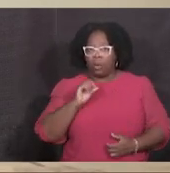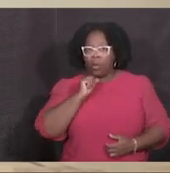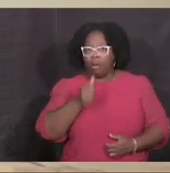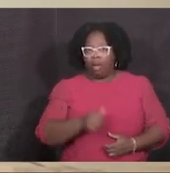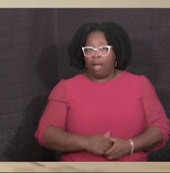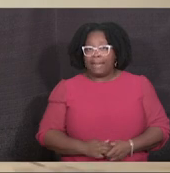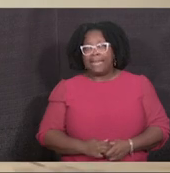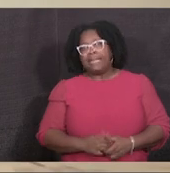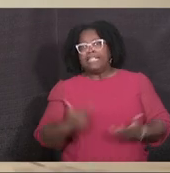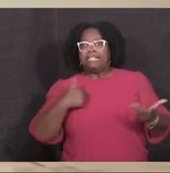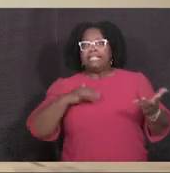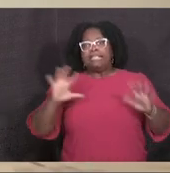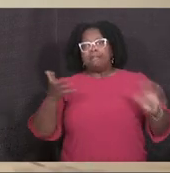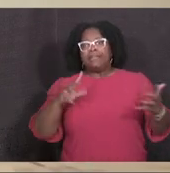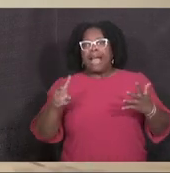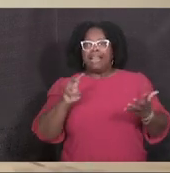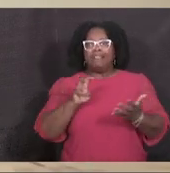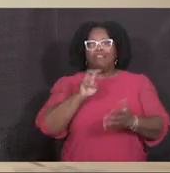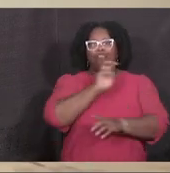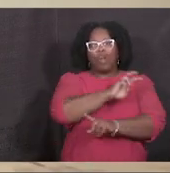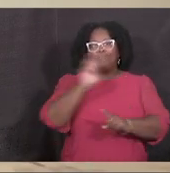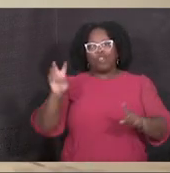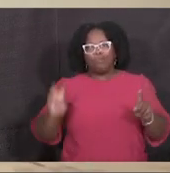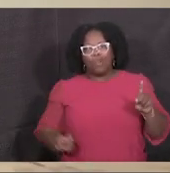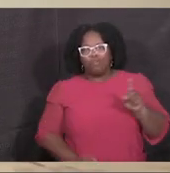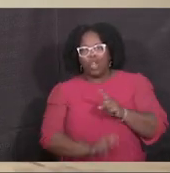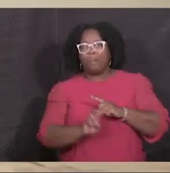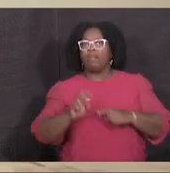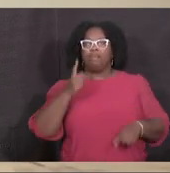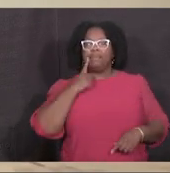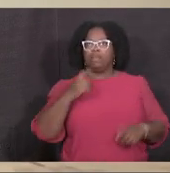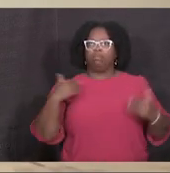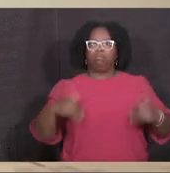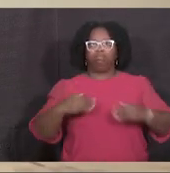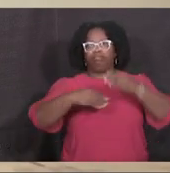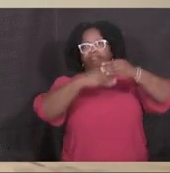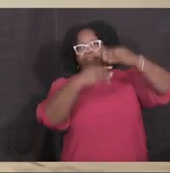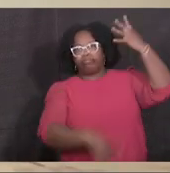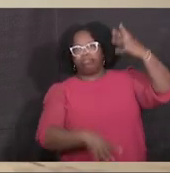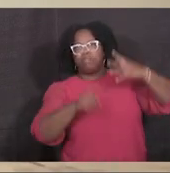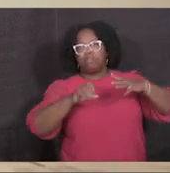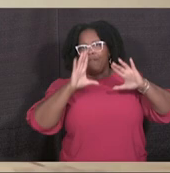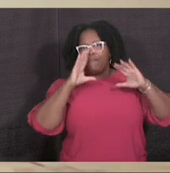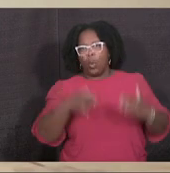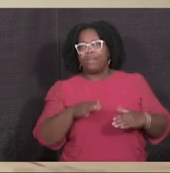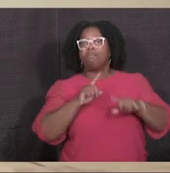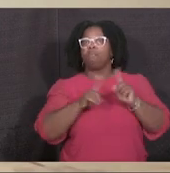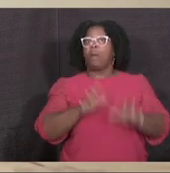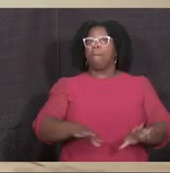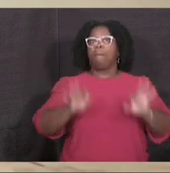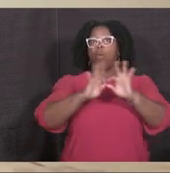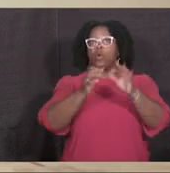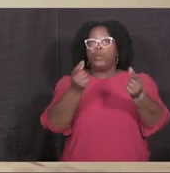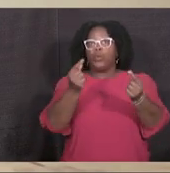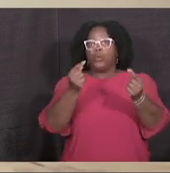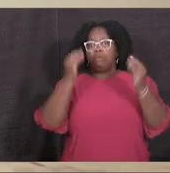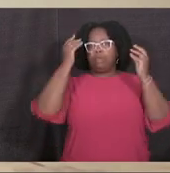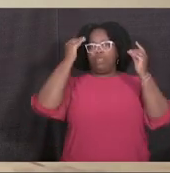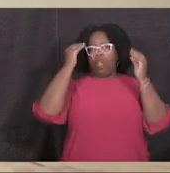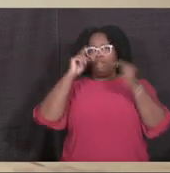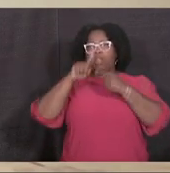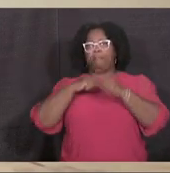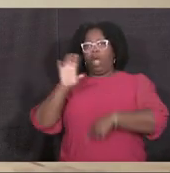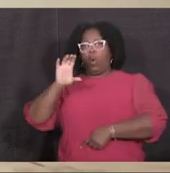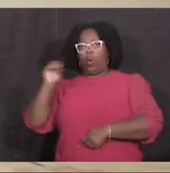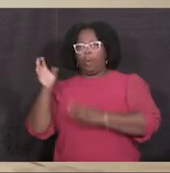So I'm jumping around because there's just so much to really focus on, but I would say be thoughtful about corporate tracks, creative